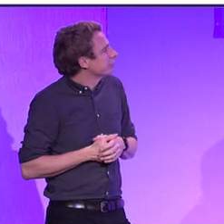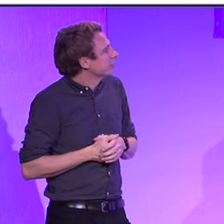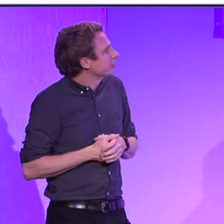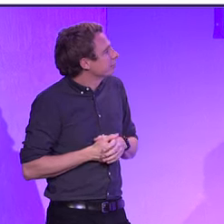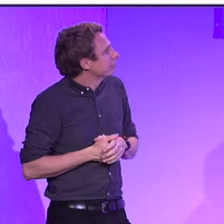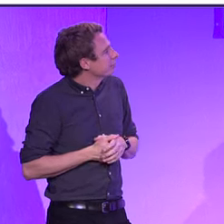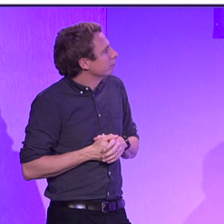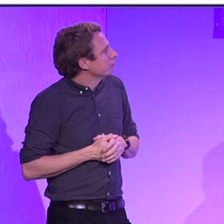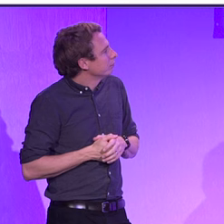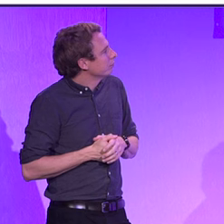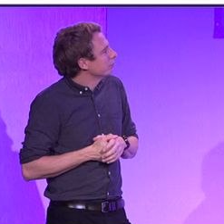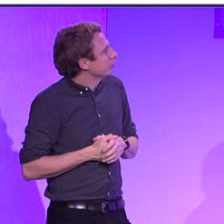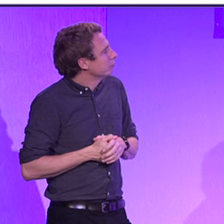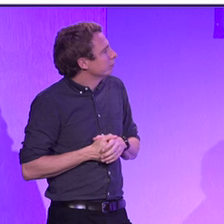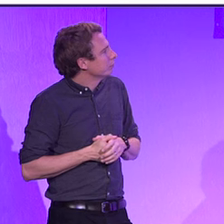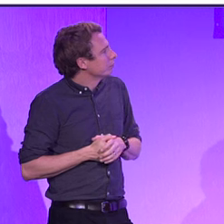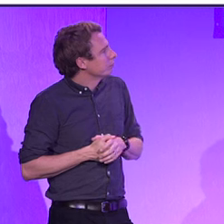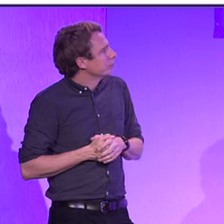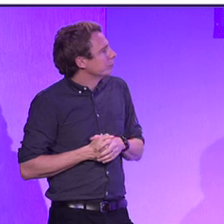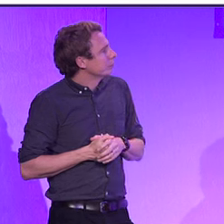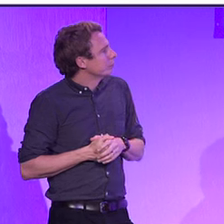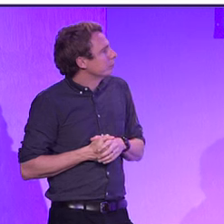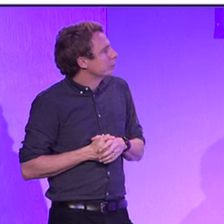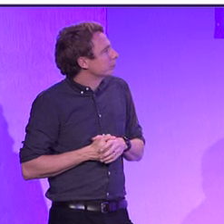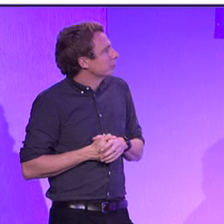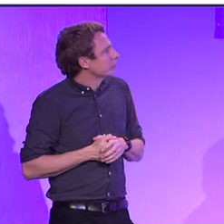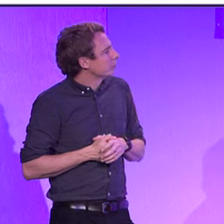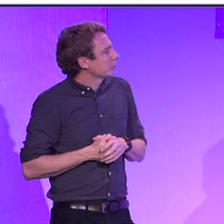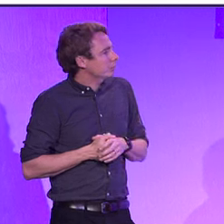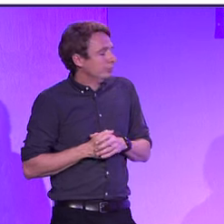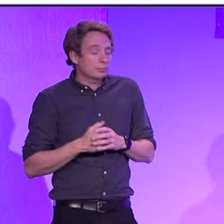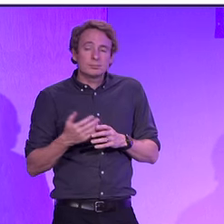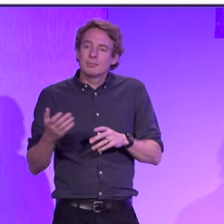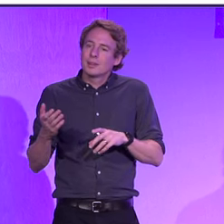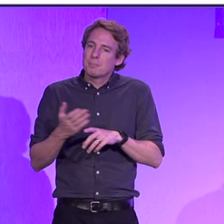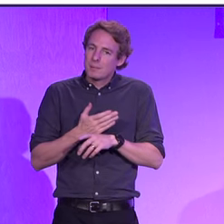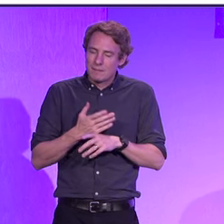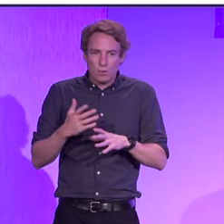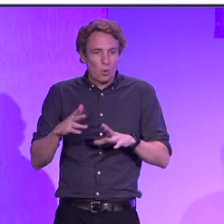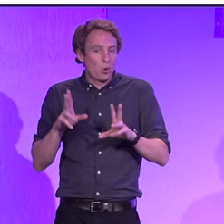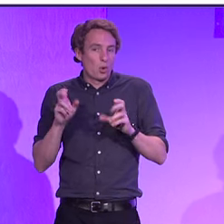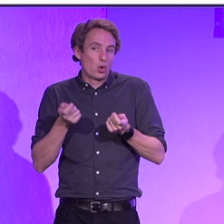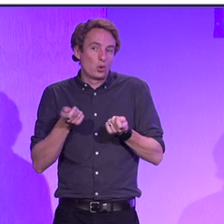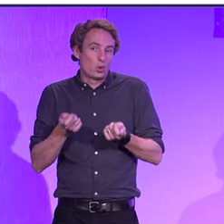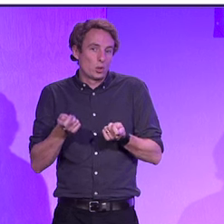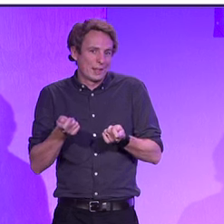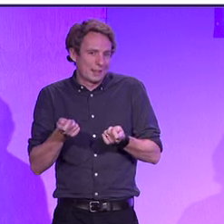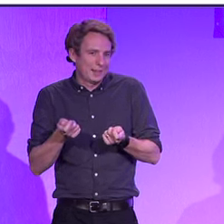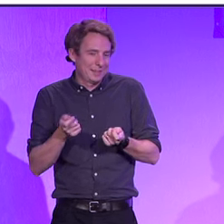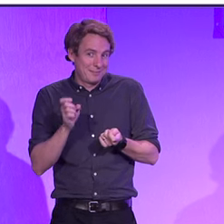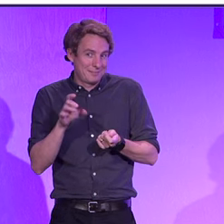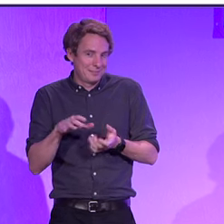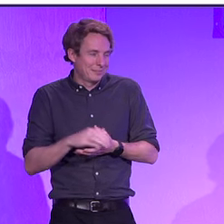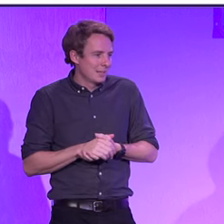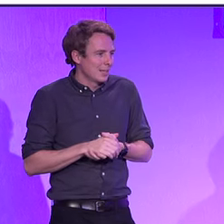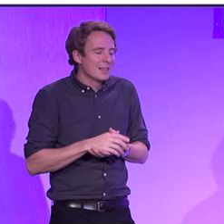and state of DevOps reports. So before we really get cooking, there are a few questions that I